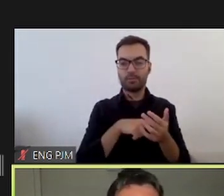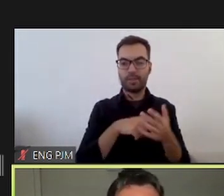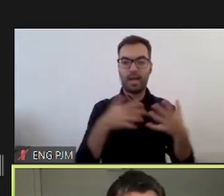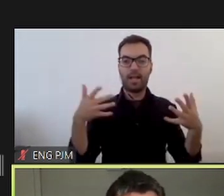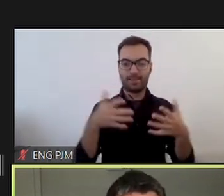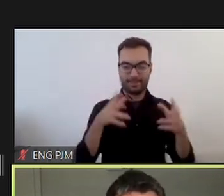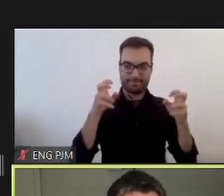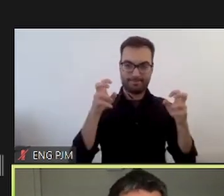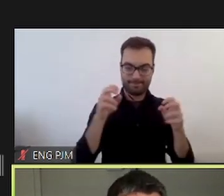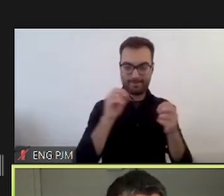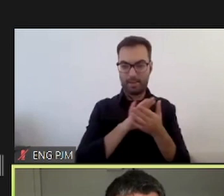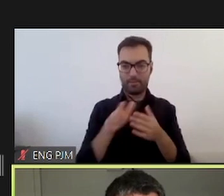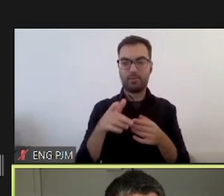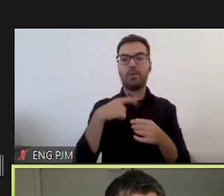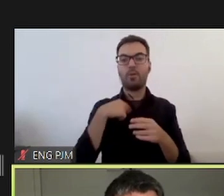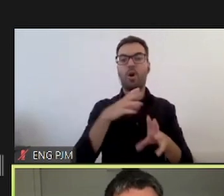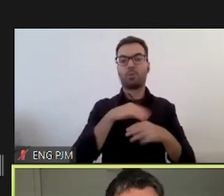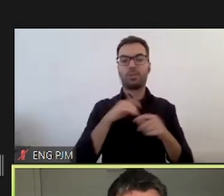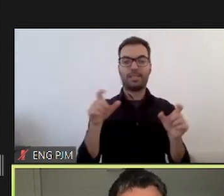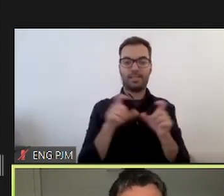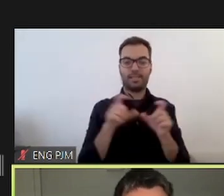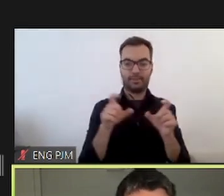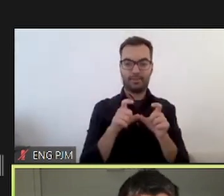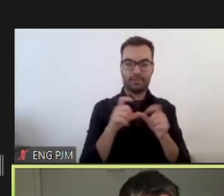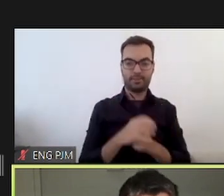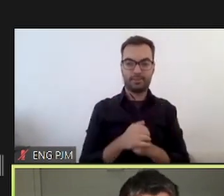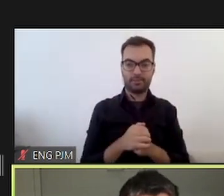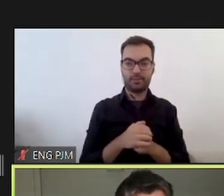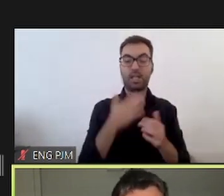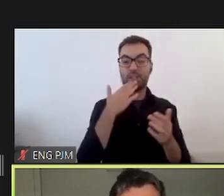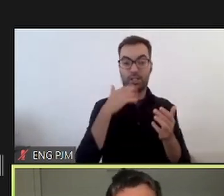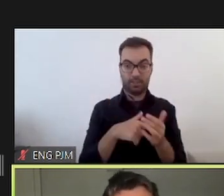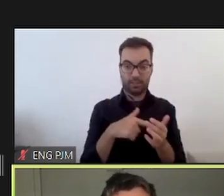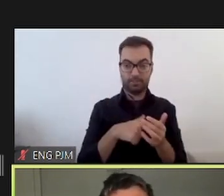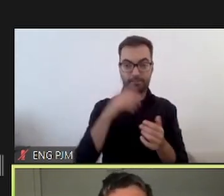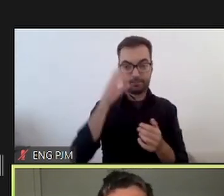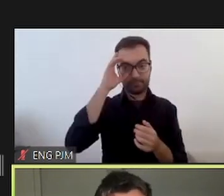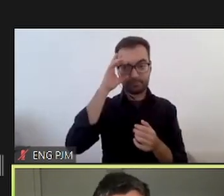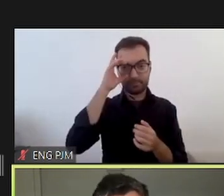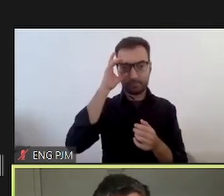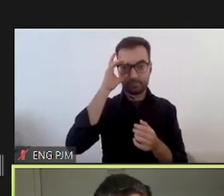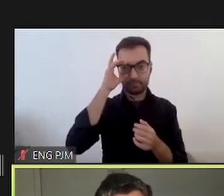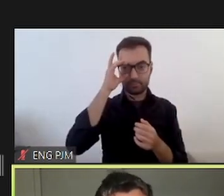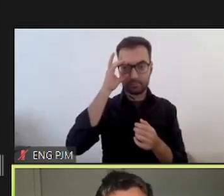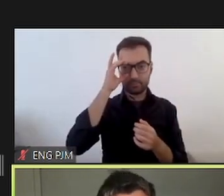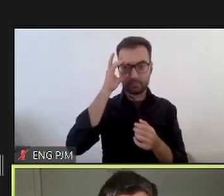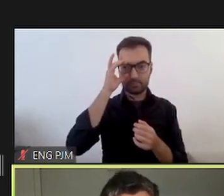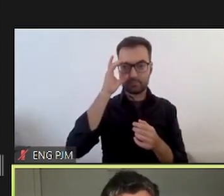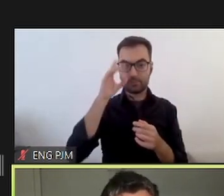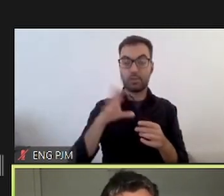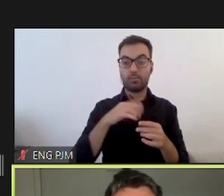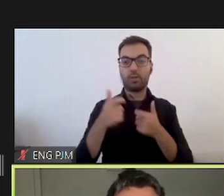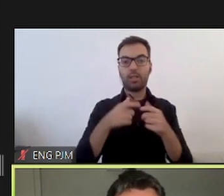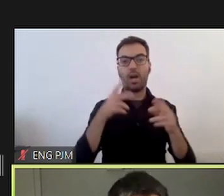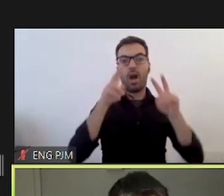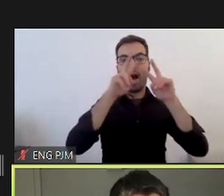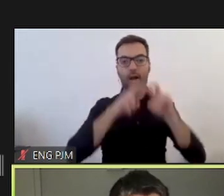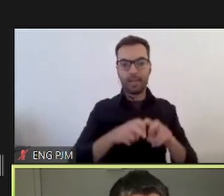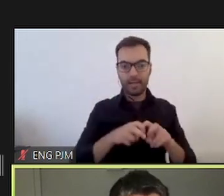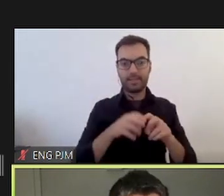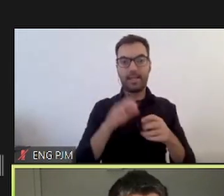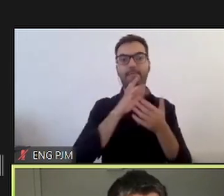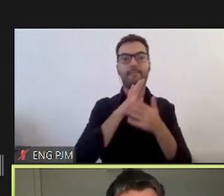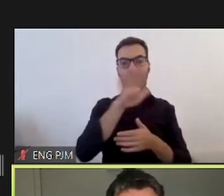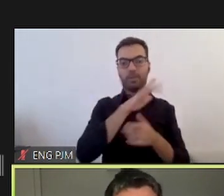trusted tester certification, and this allow you to do the accessibility audit in the